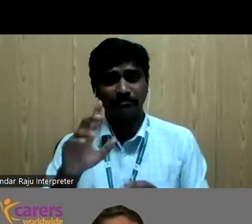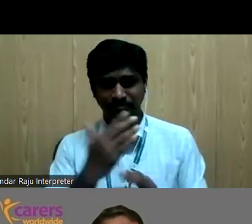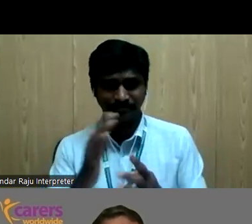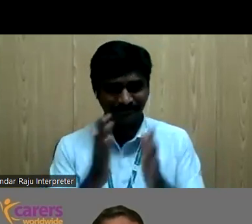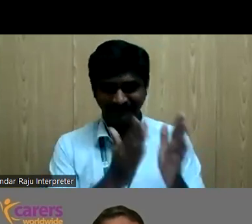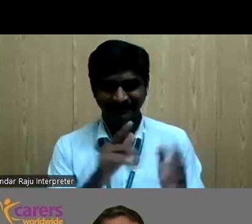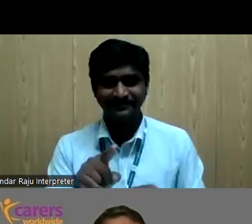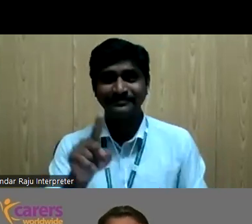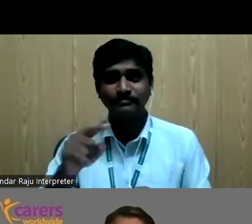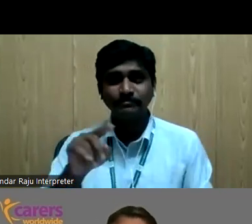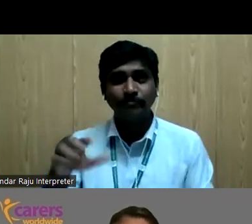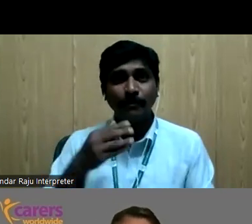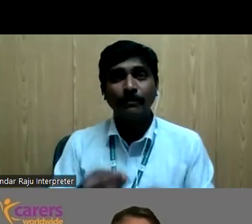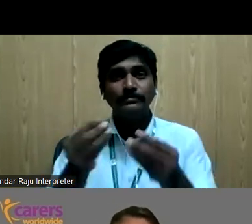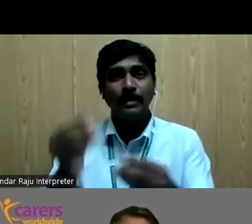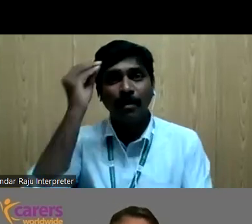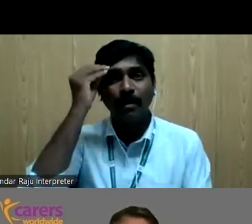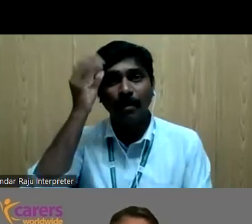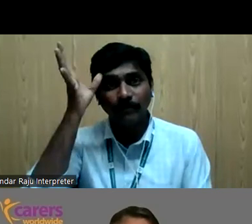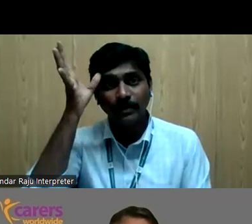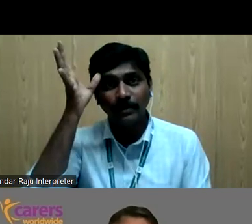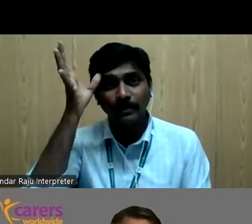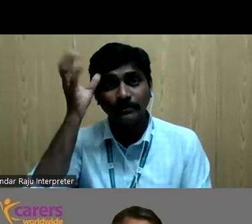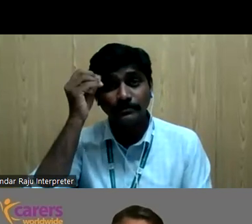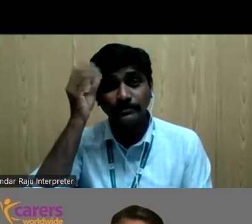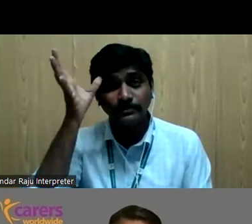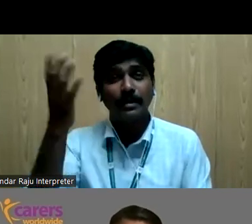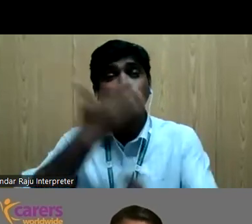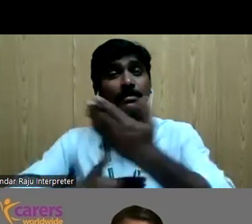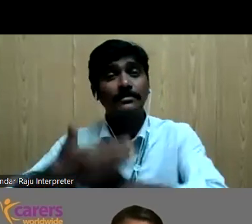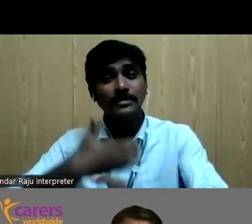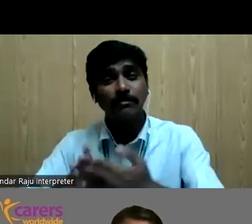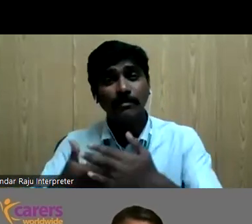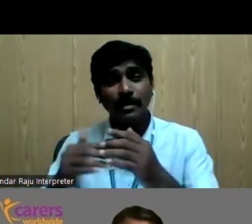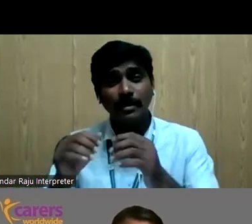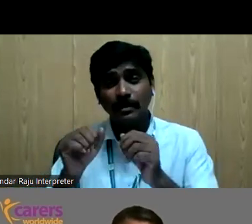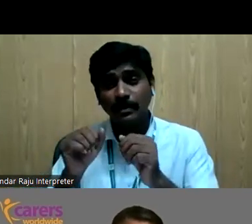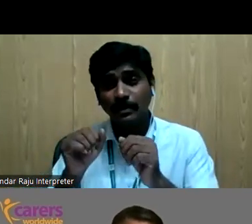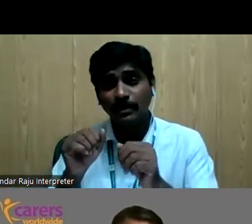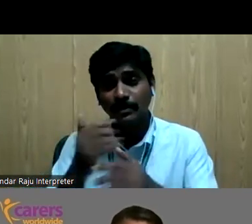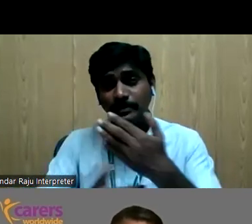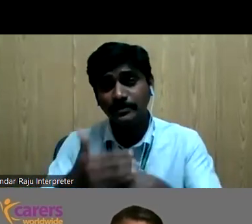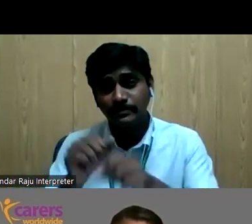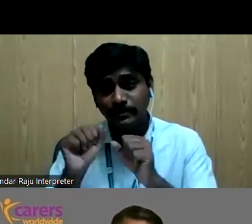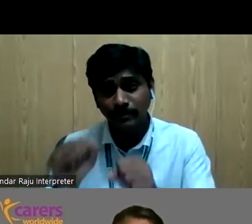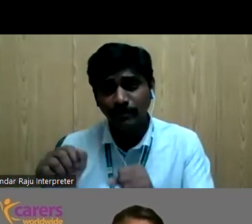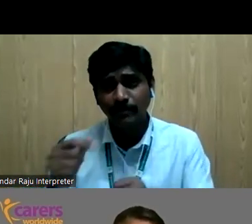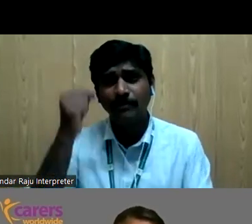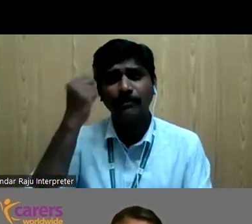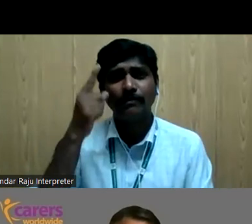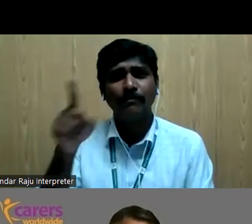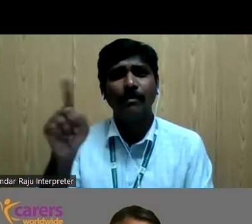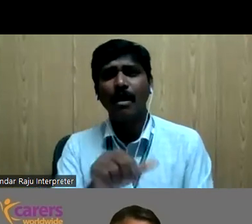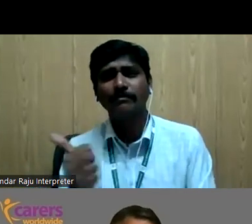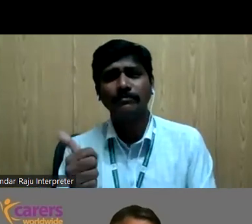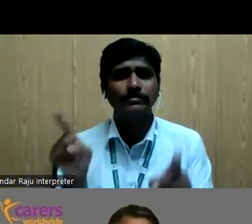about this disability into the field to the other people also. And not only